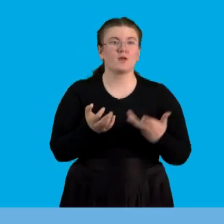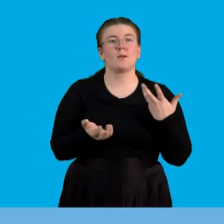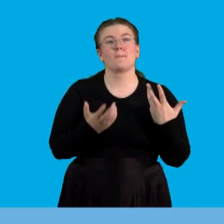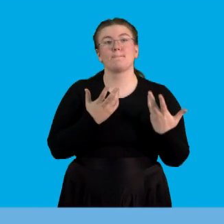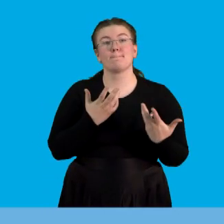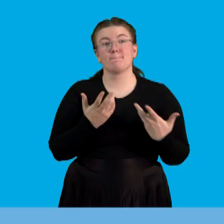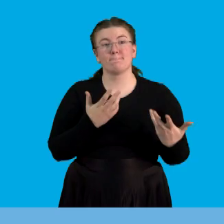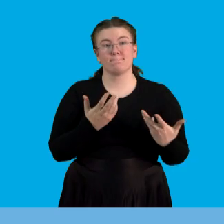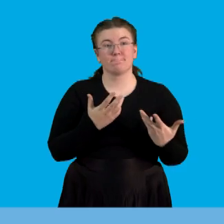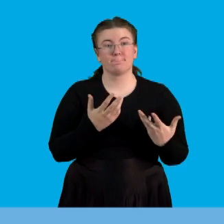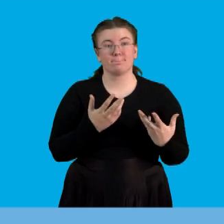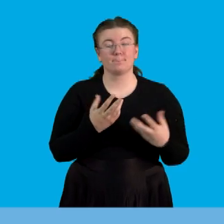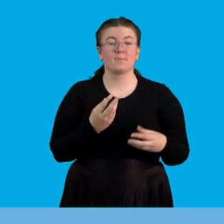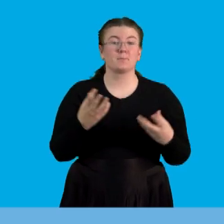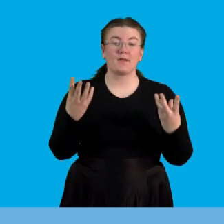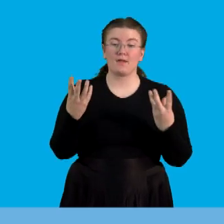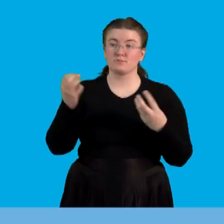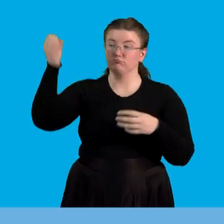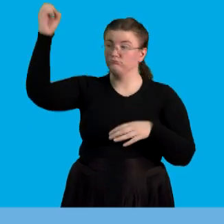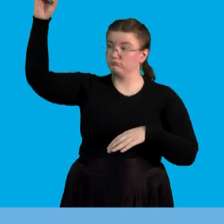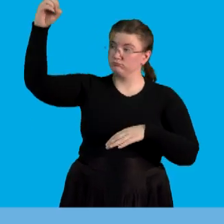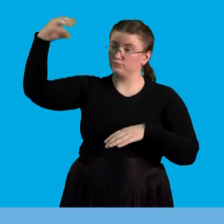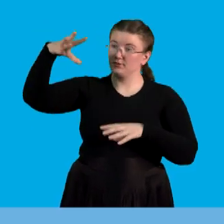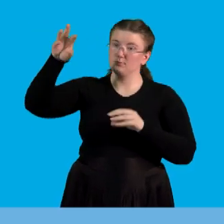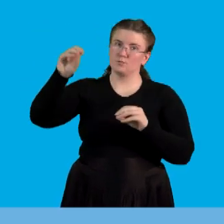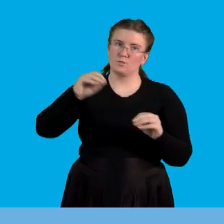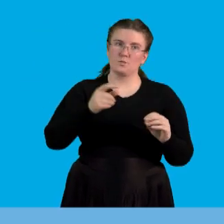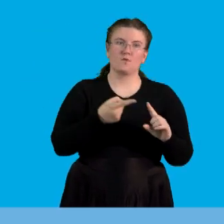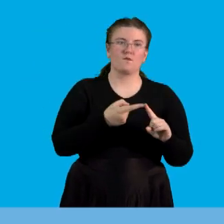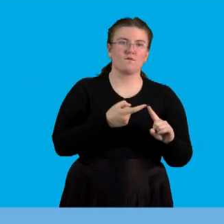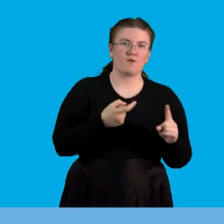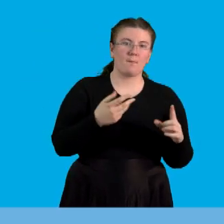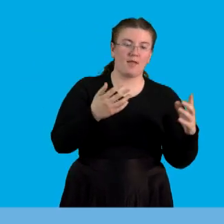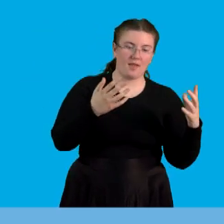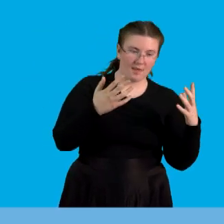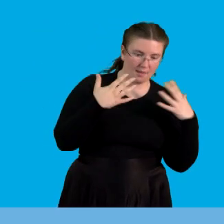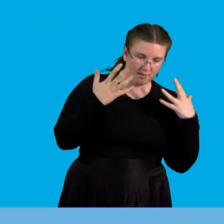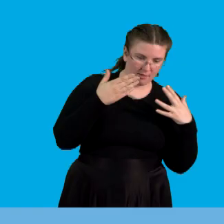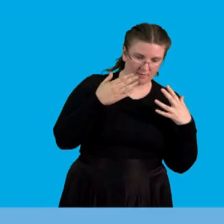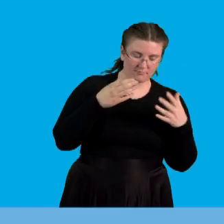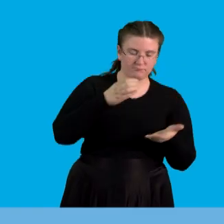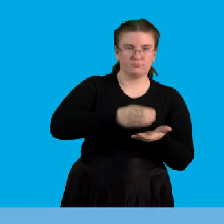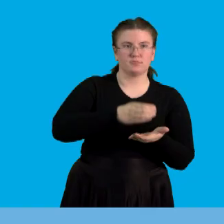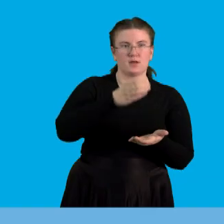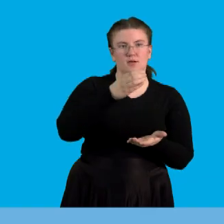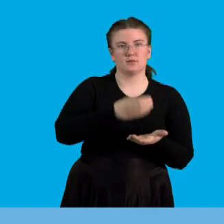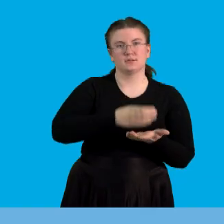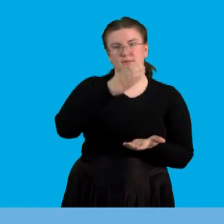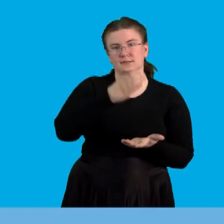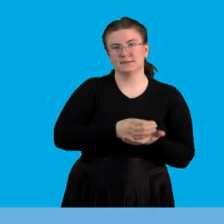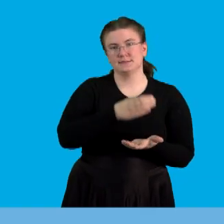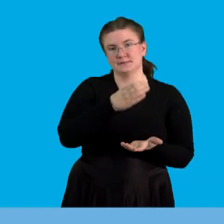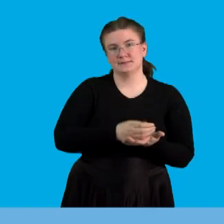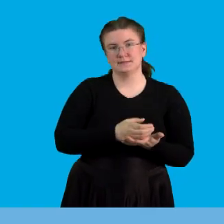dense medium like air into a denser medium like glass, so moving from air to